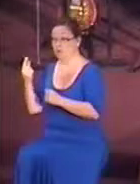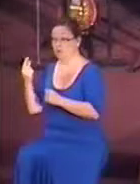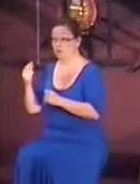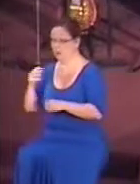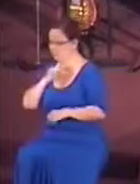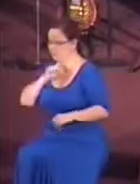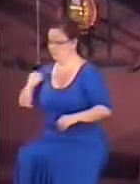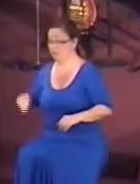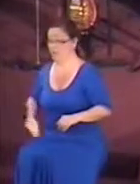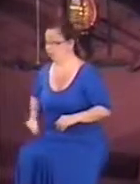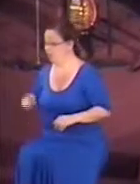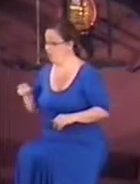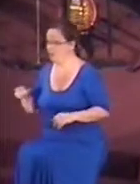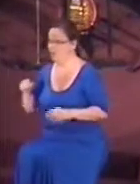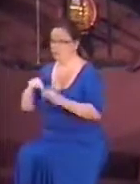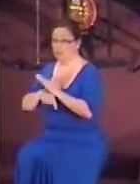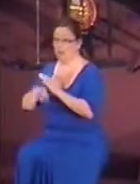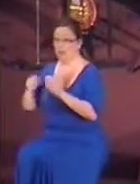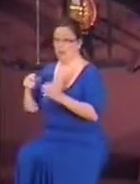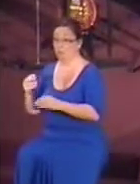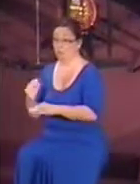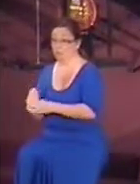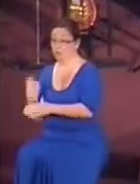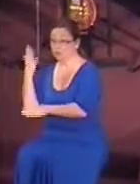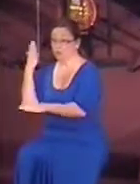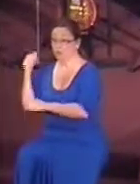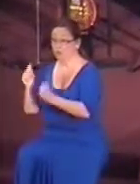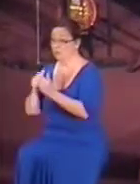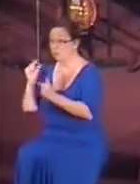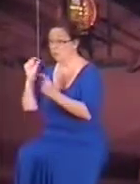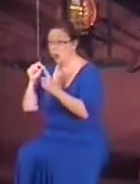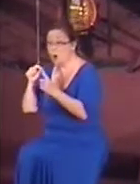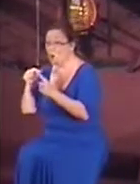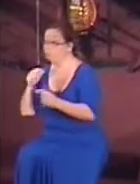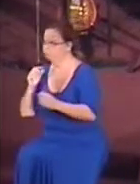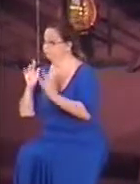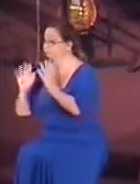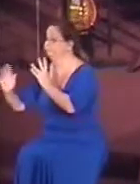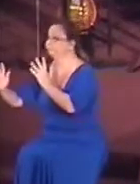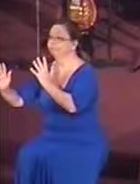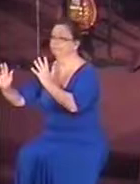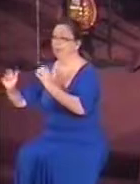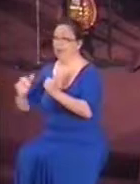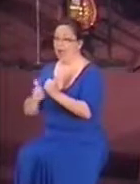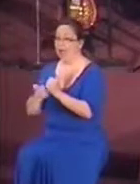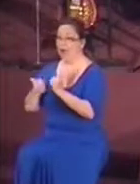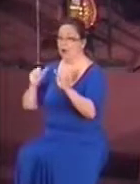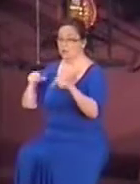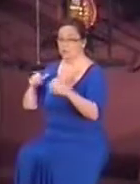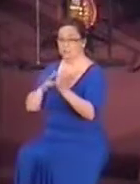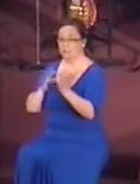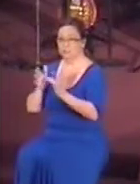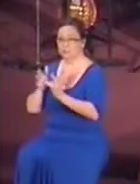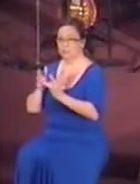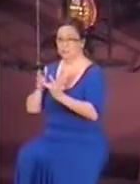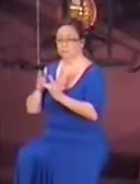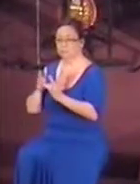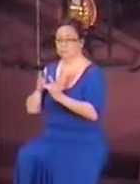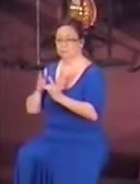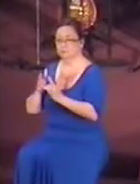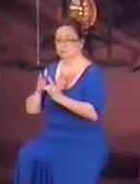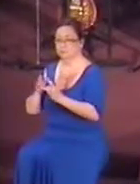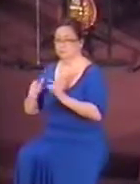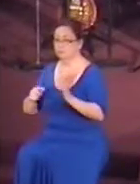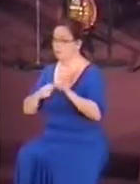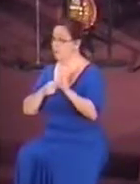the Messiah, kill a plant just by the word of his mouth? How could somebody like Jesus, that was symbolically for